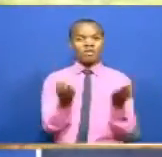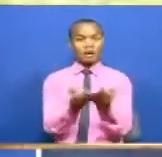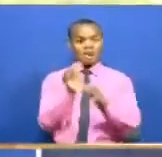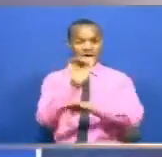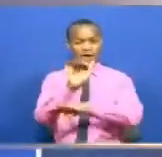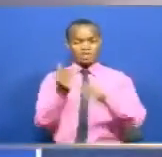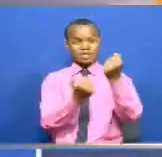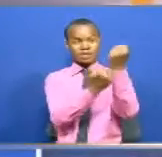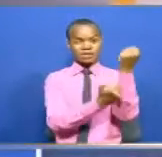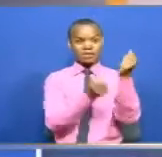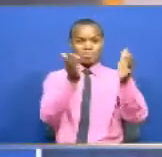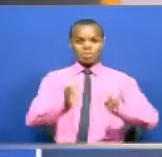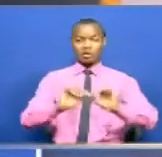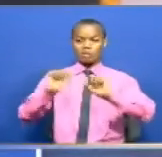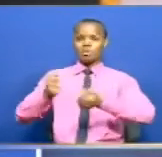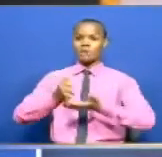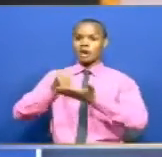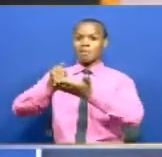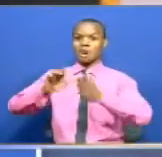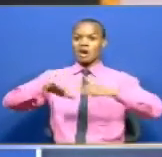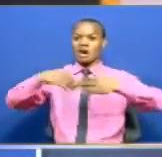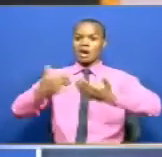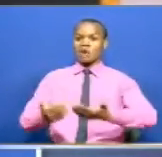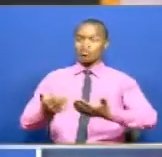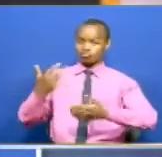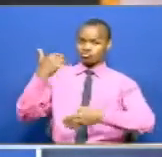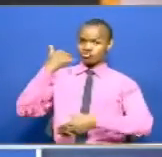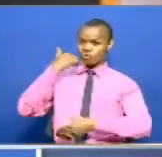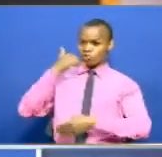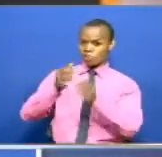their aid. The family can be reached on mobile number